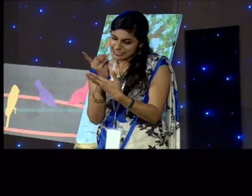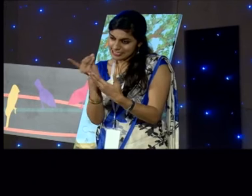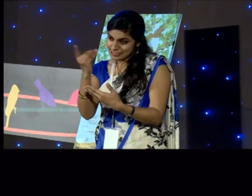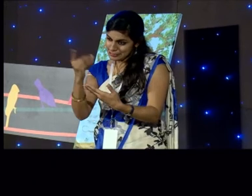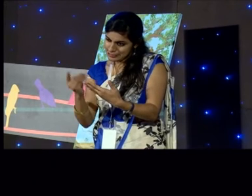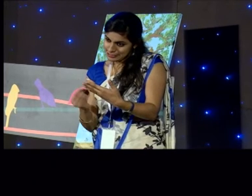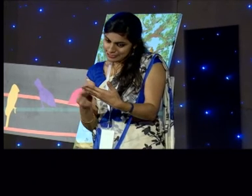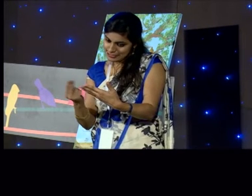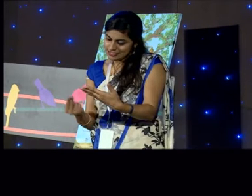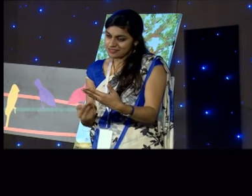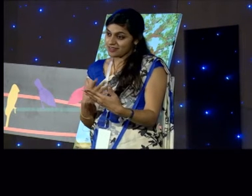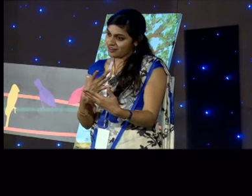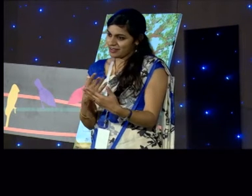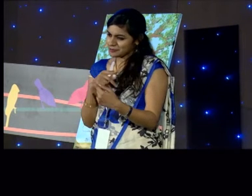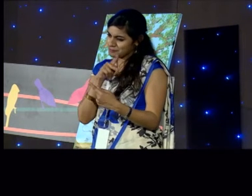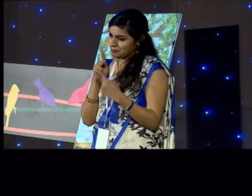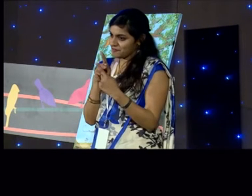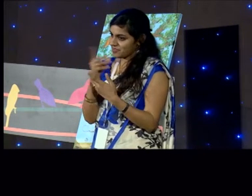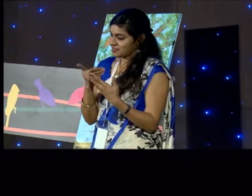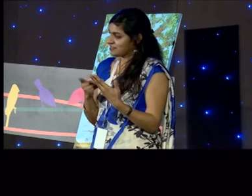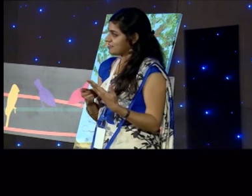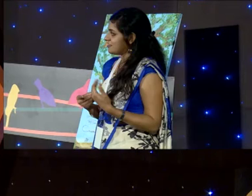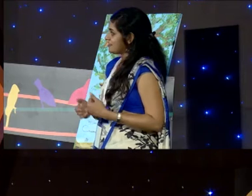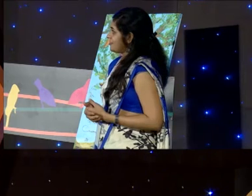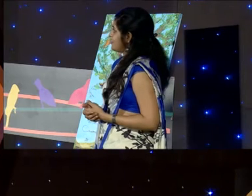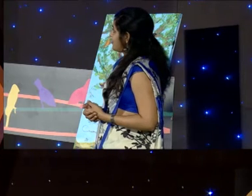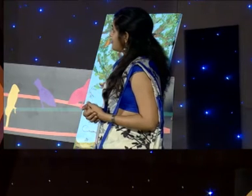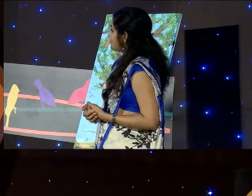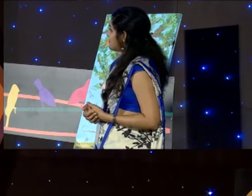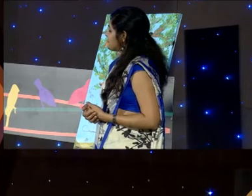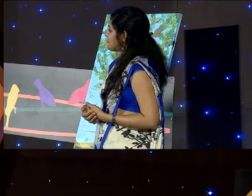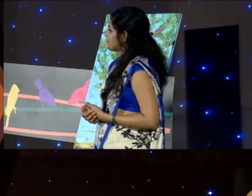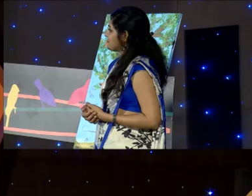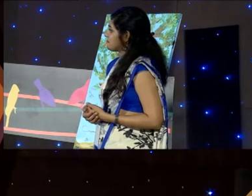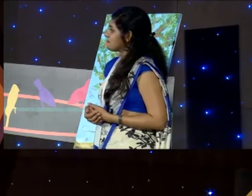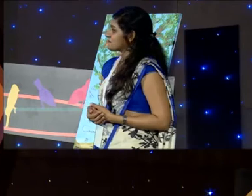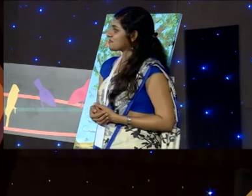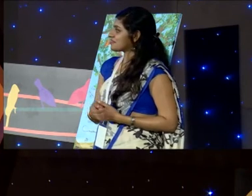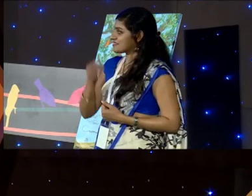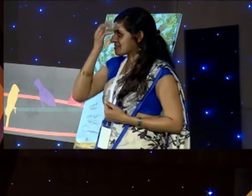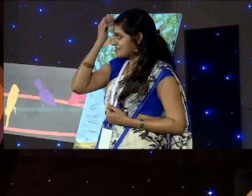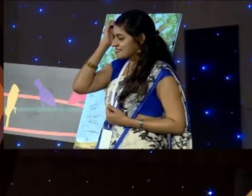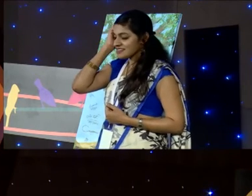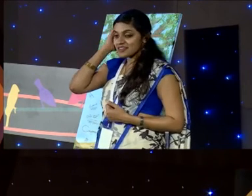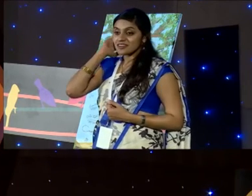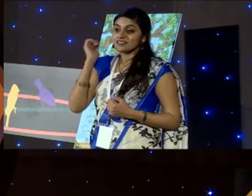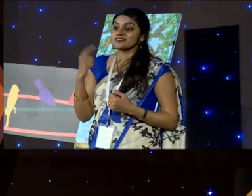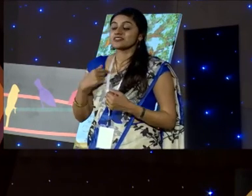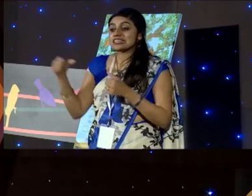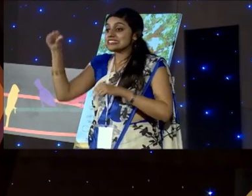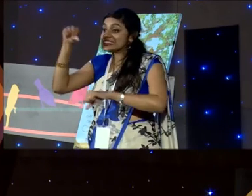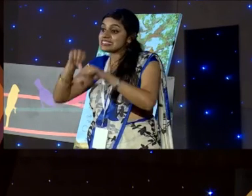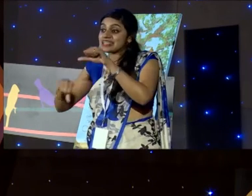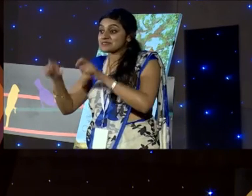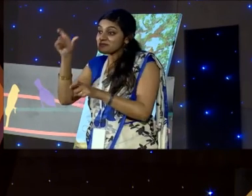another group in our society who loves patterns and systems, and that is scientists. That maybe there's a